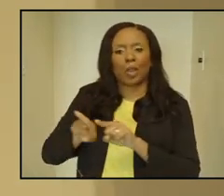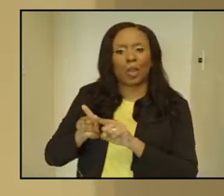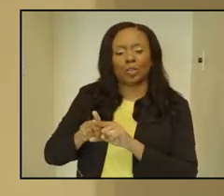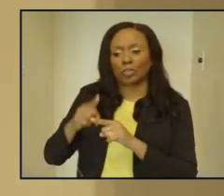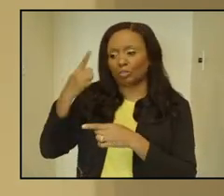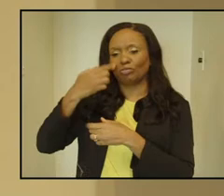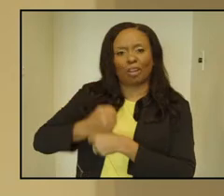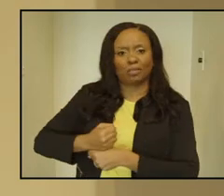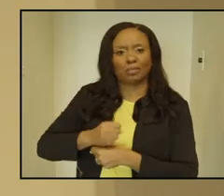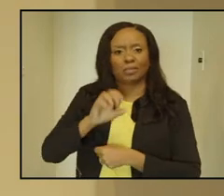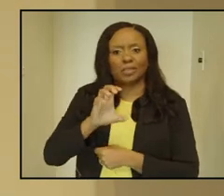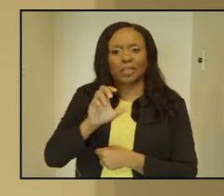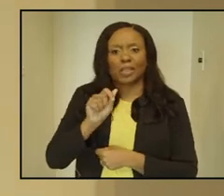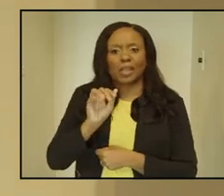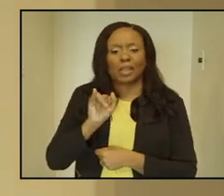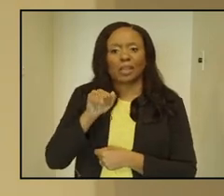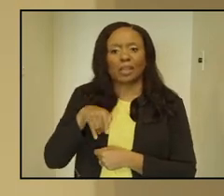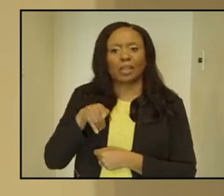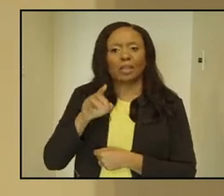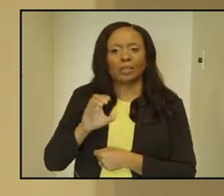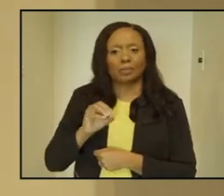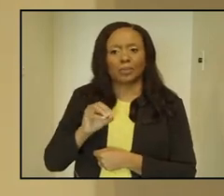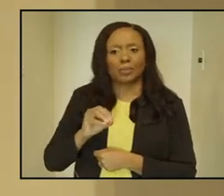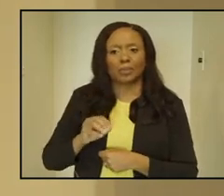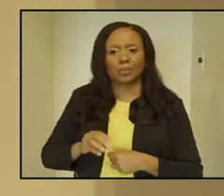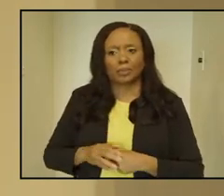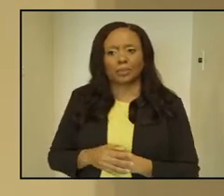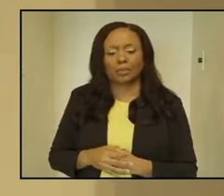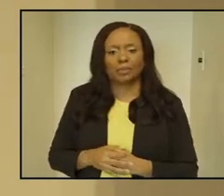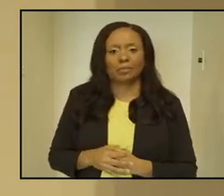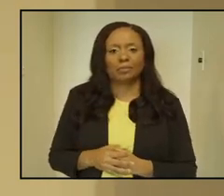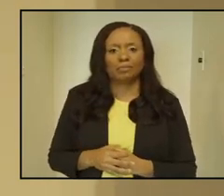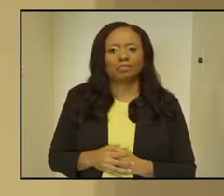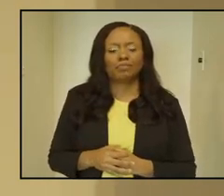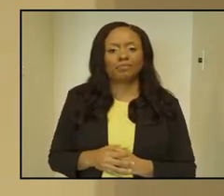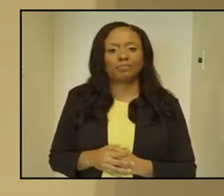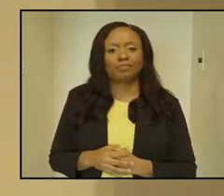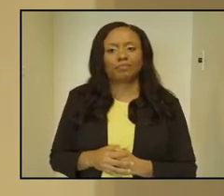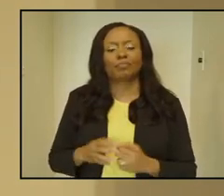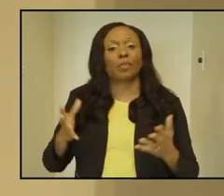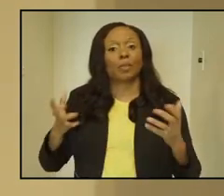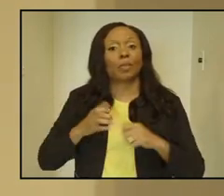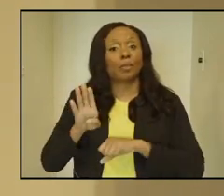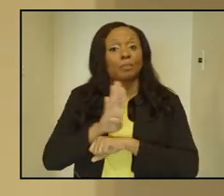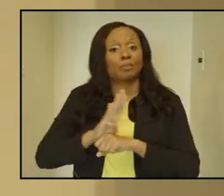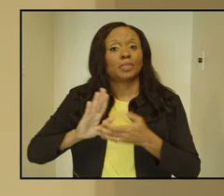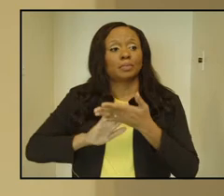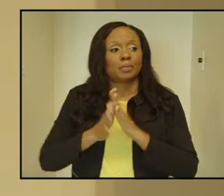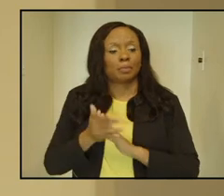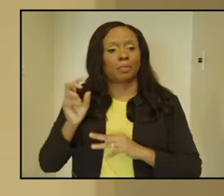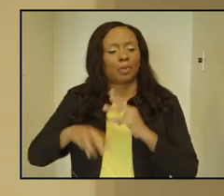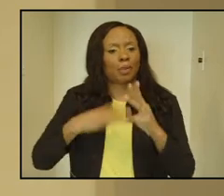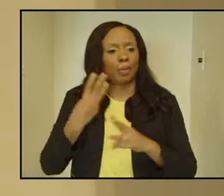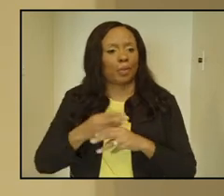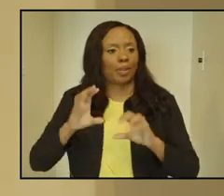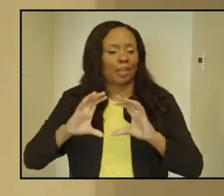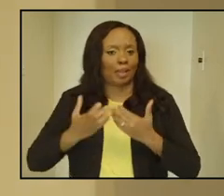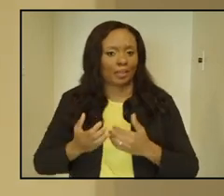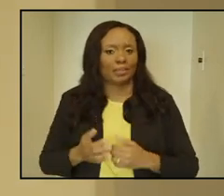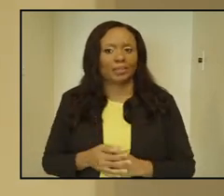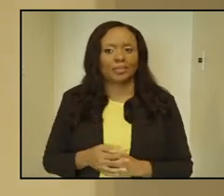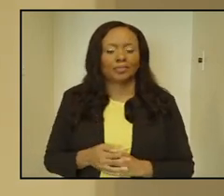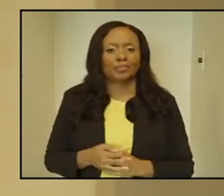of CAIPO, is in keeping with your vision for making this country world class. Delivering the